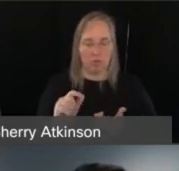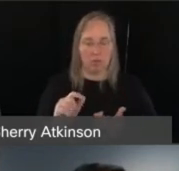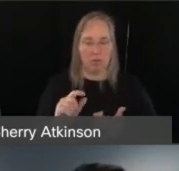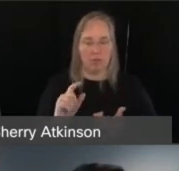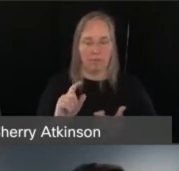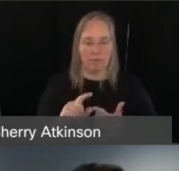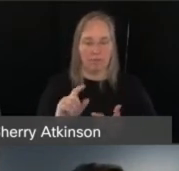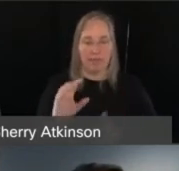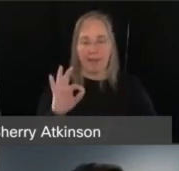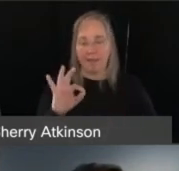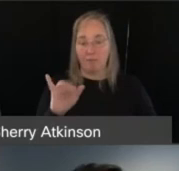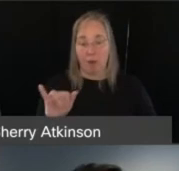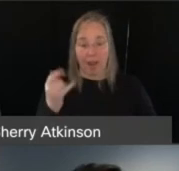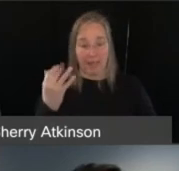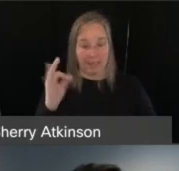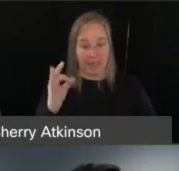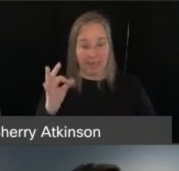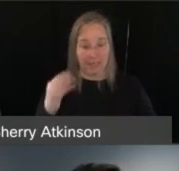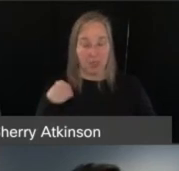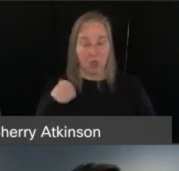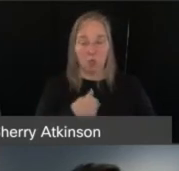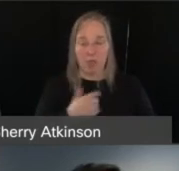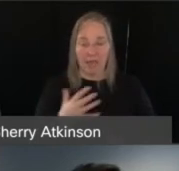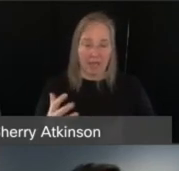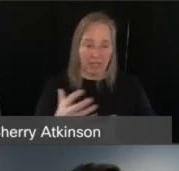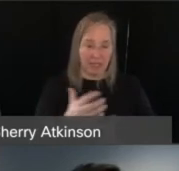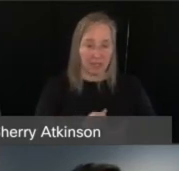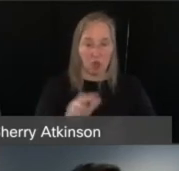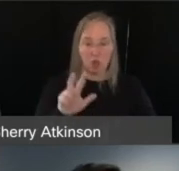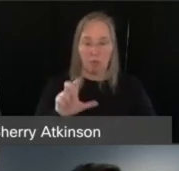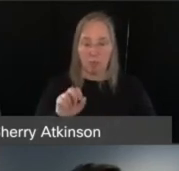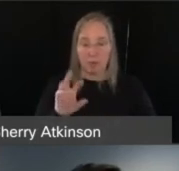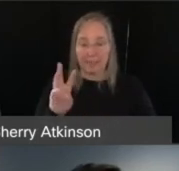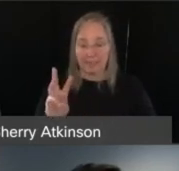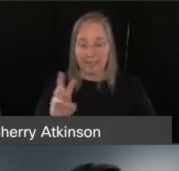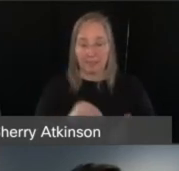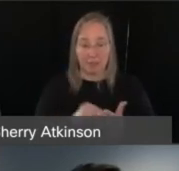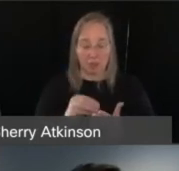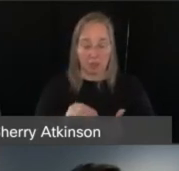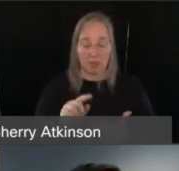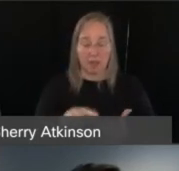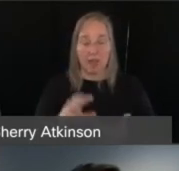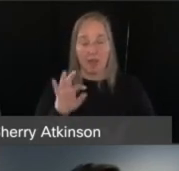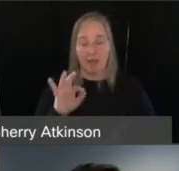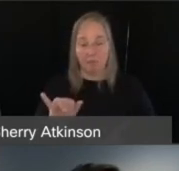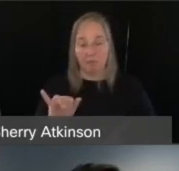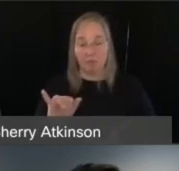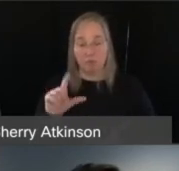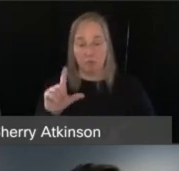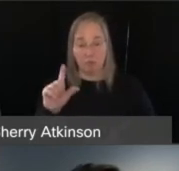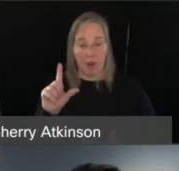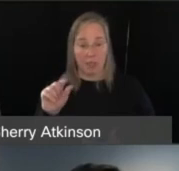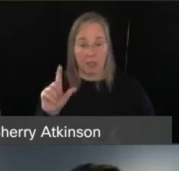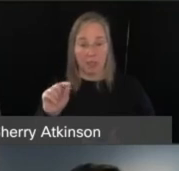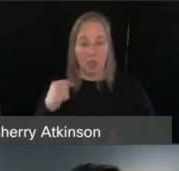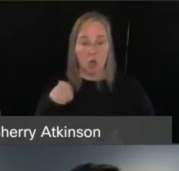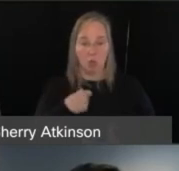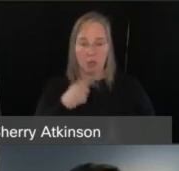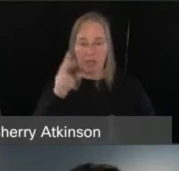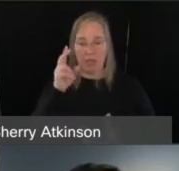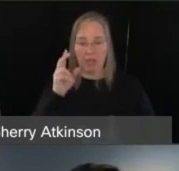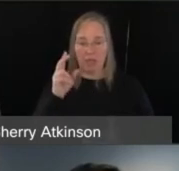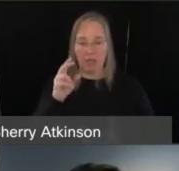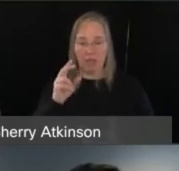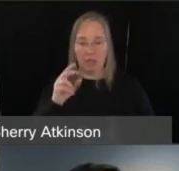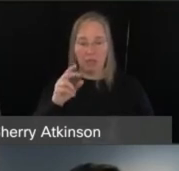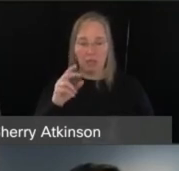Fiscal year 19, we collected $3.6 million. Fiscal year 20, we project